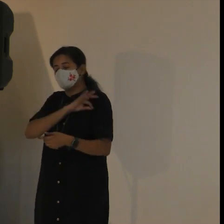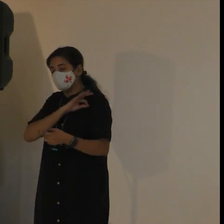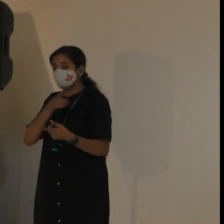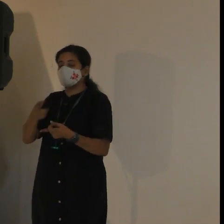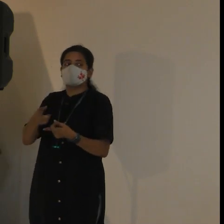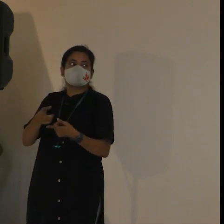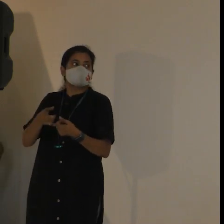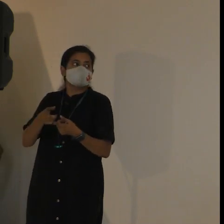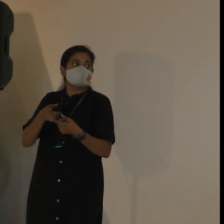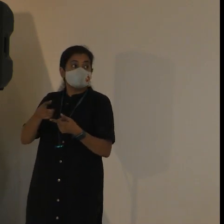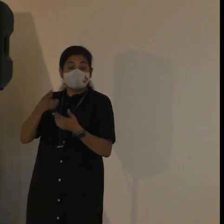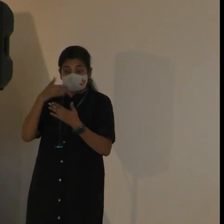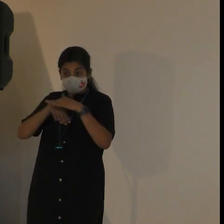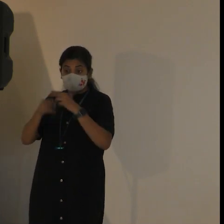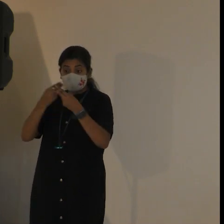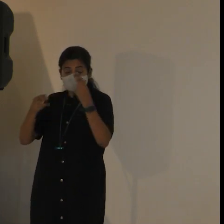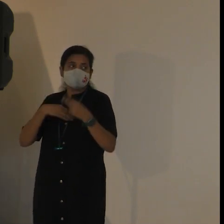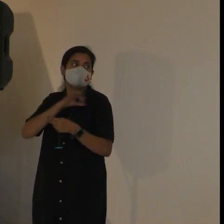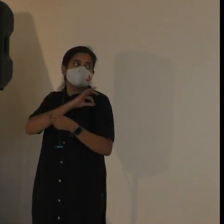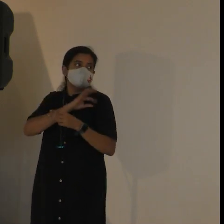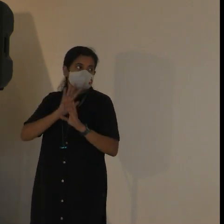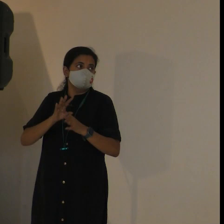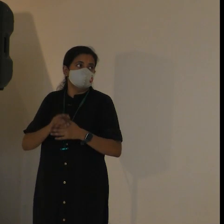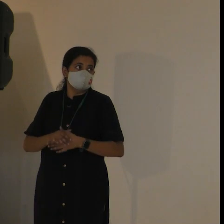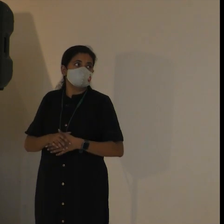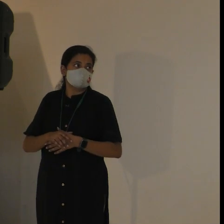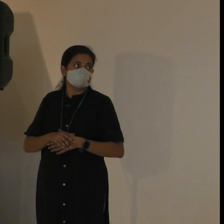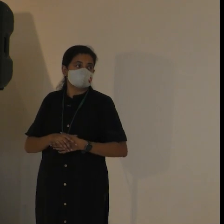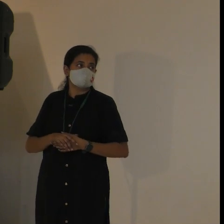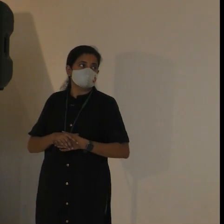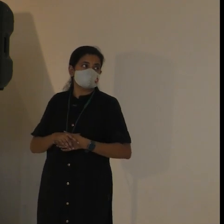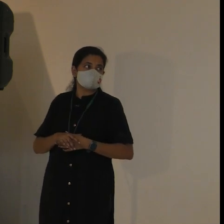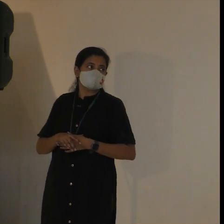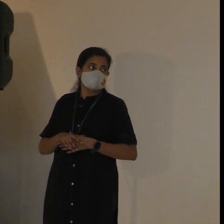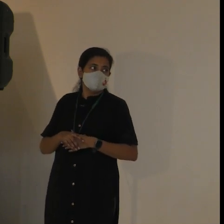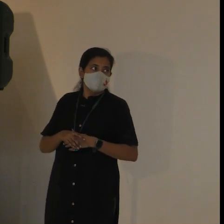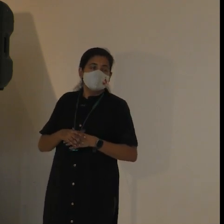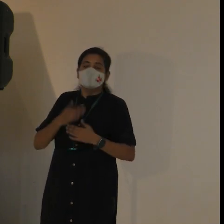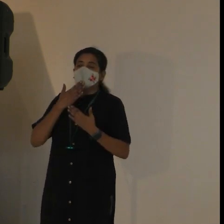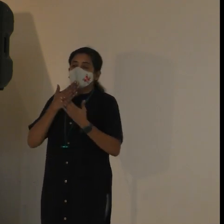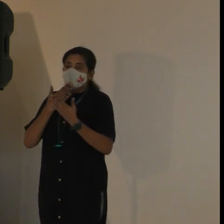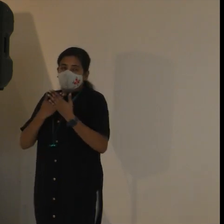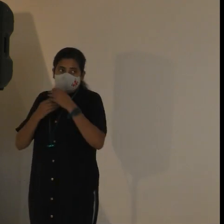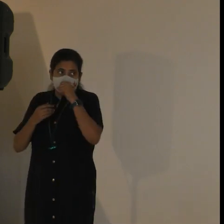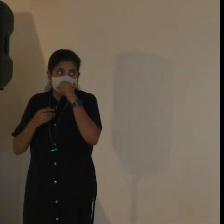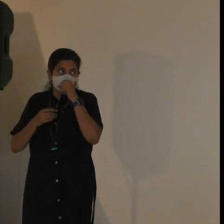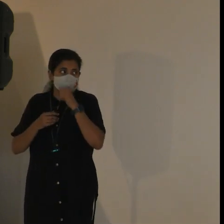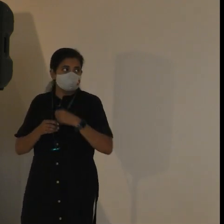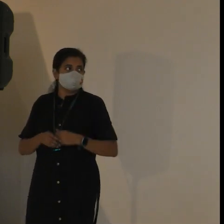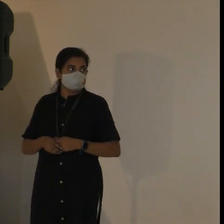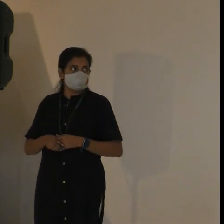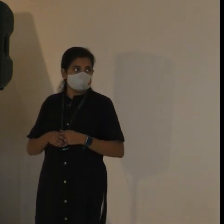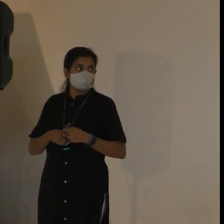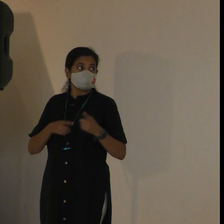or we love these spaces. So I think that's something that we don't acknowledge often enough. Thank you, Kevin, actually, because you spoke to